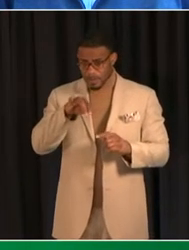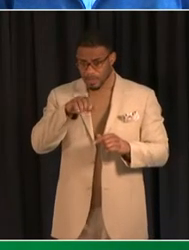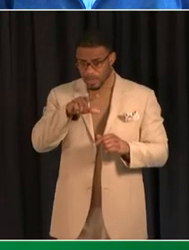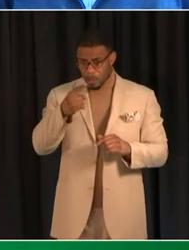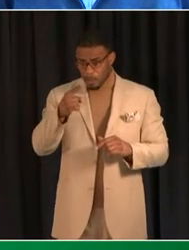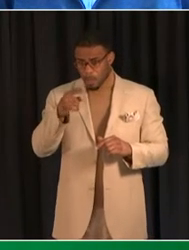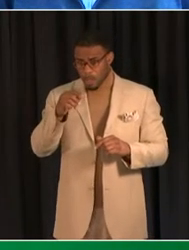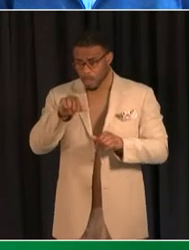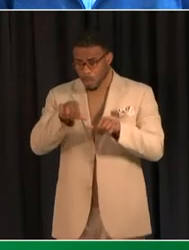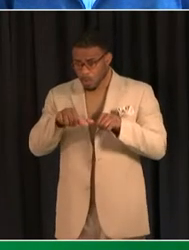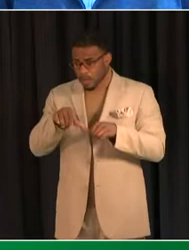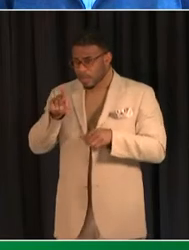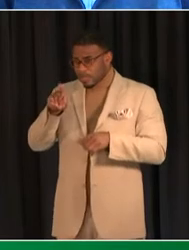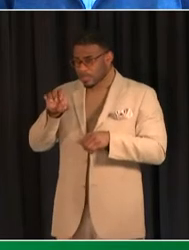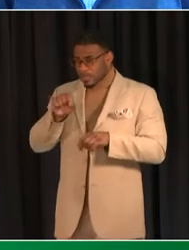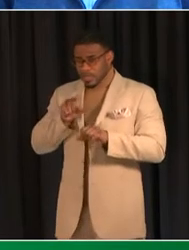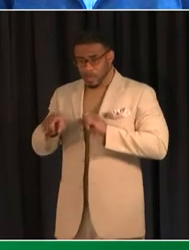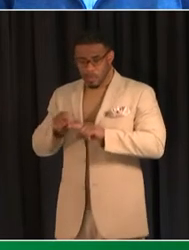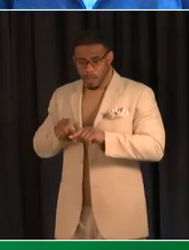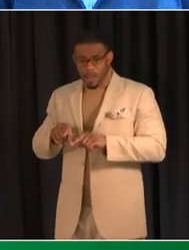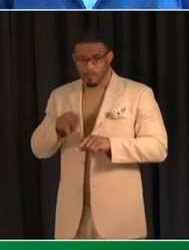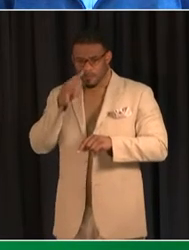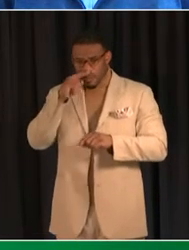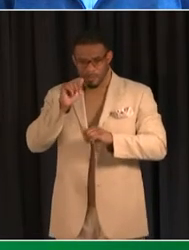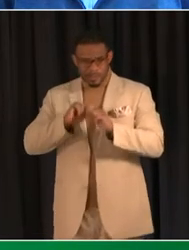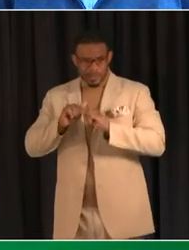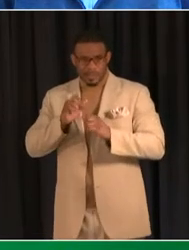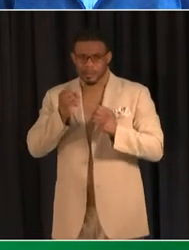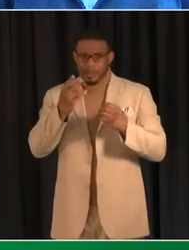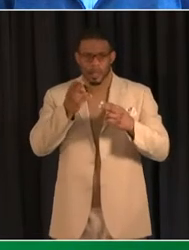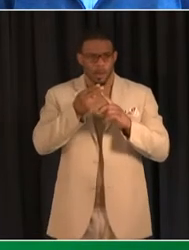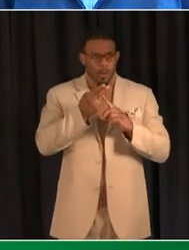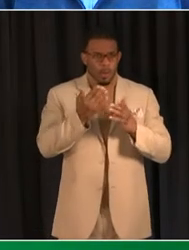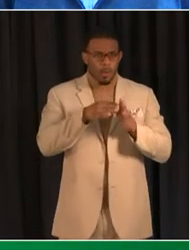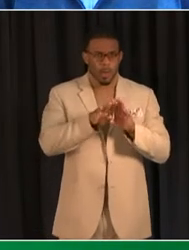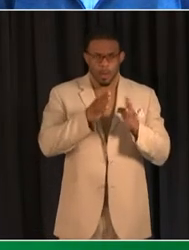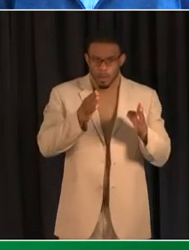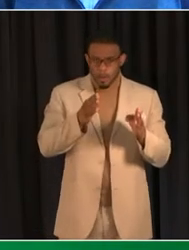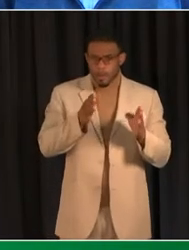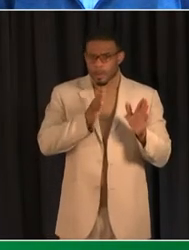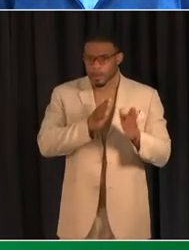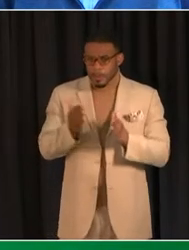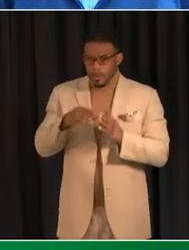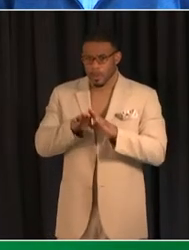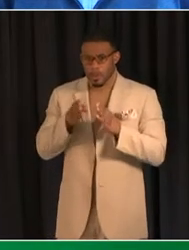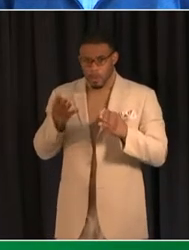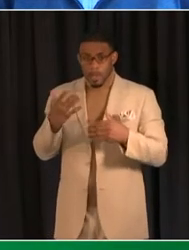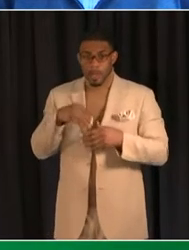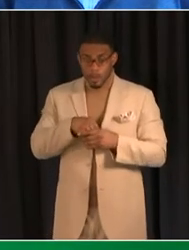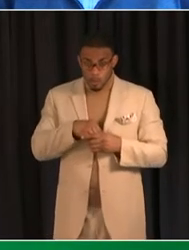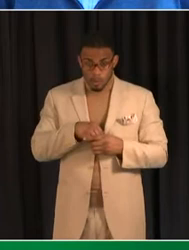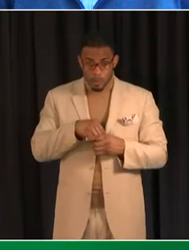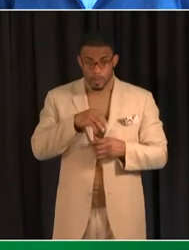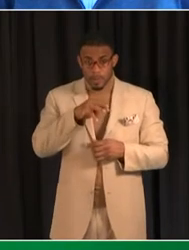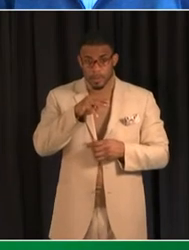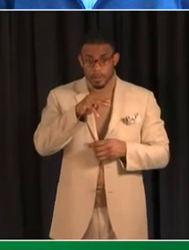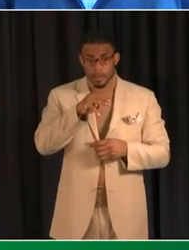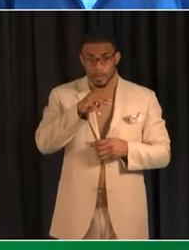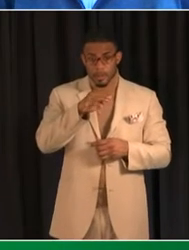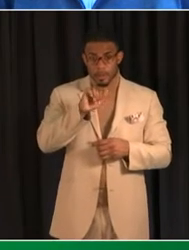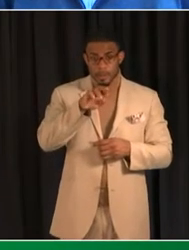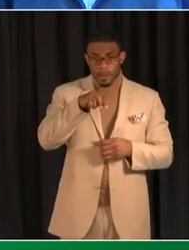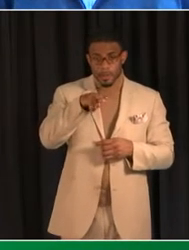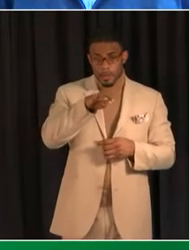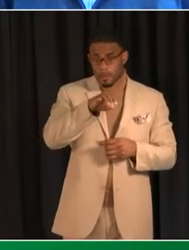One Arena, the DC Improv. There are a number of hotels that are planning to reopen, including the Marriott